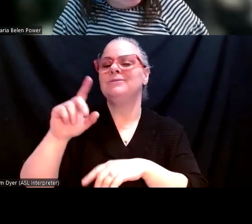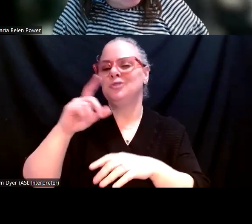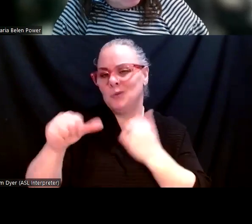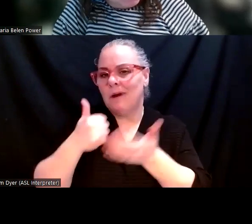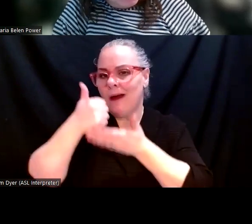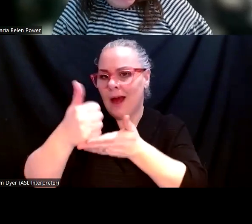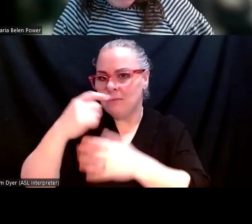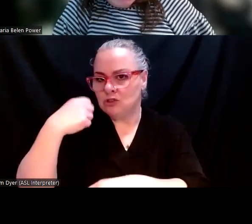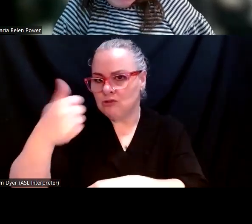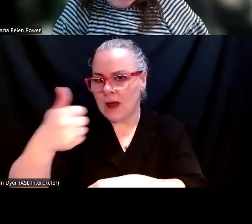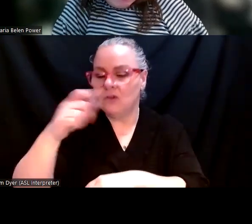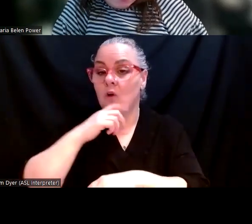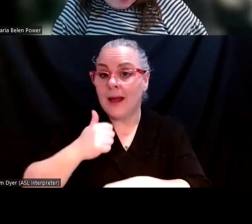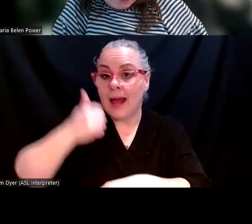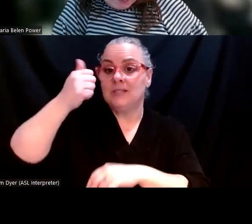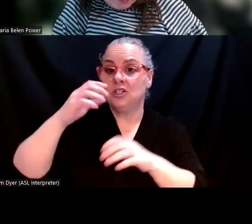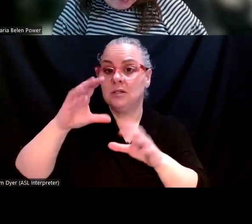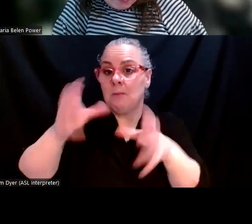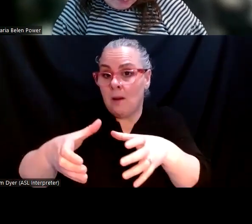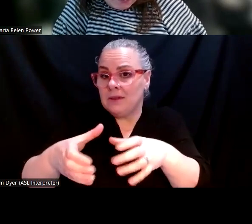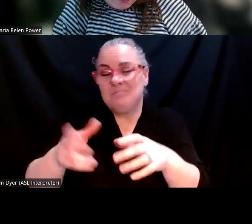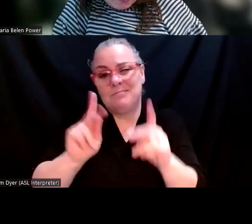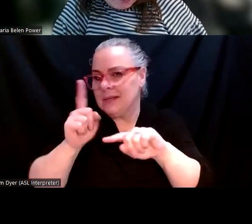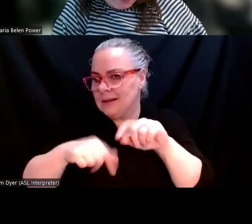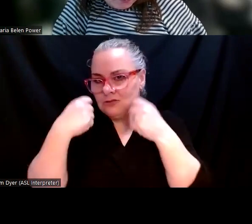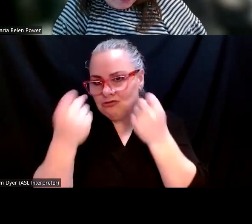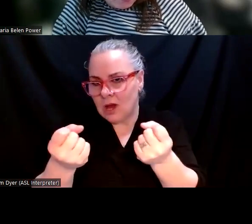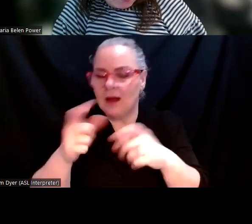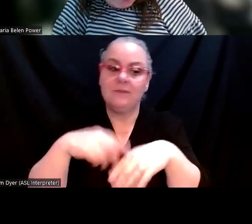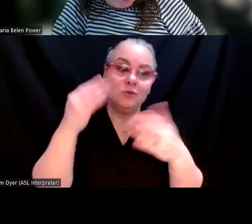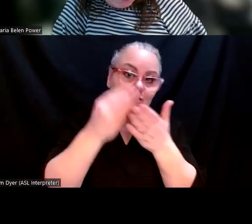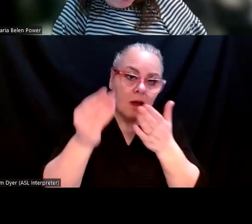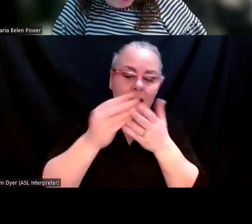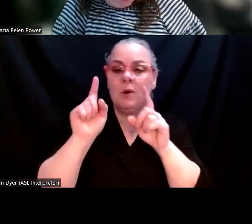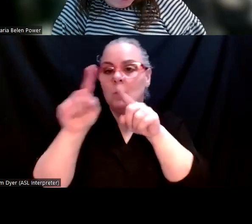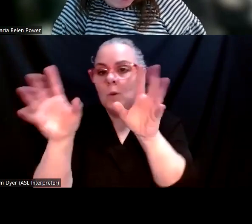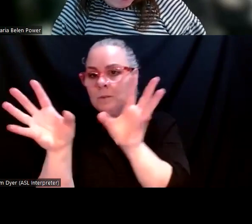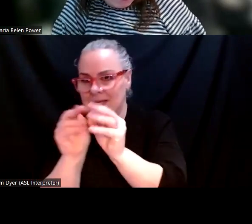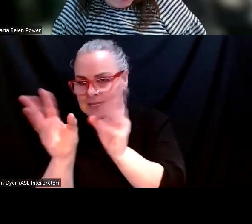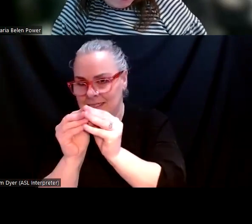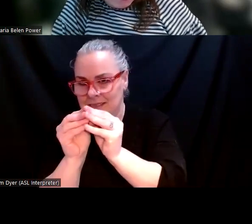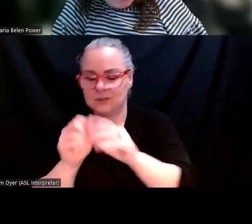for EJ population/folks who can't drive to shop or go to meetings.